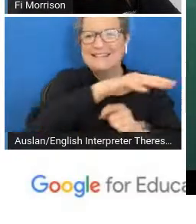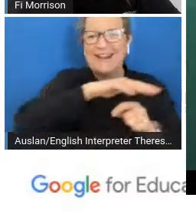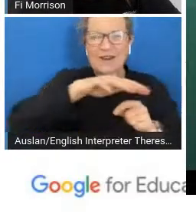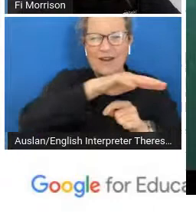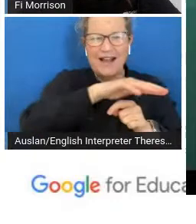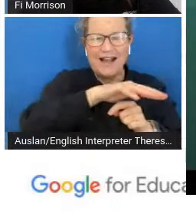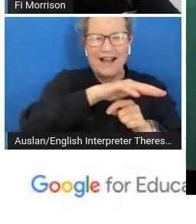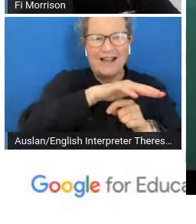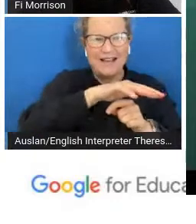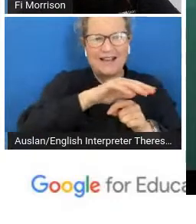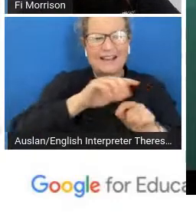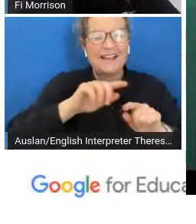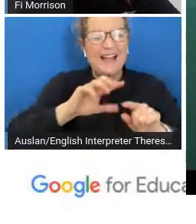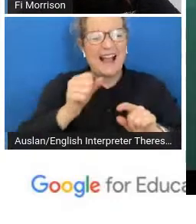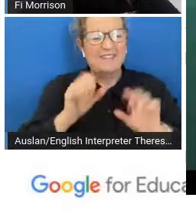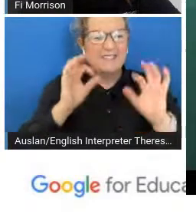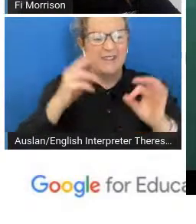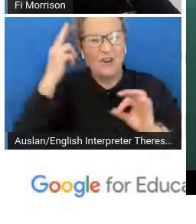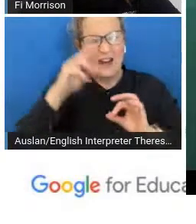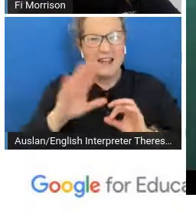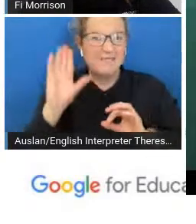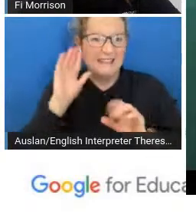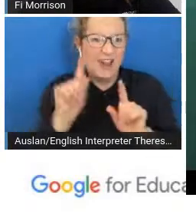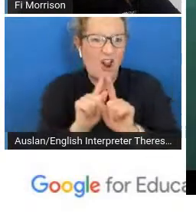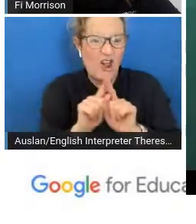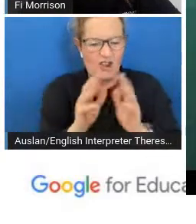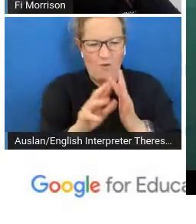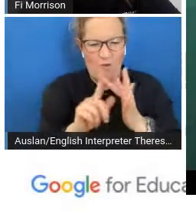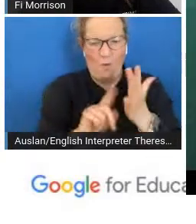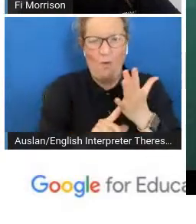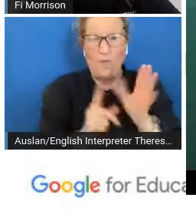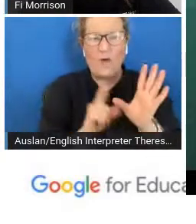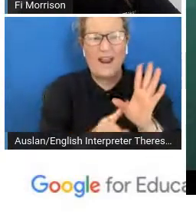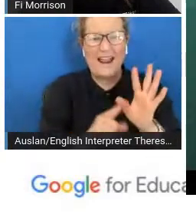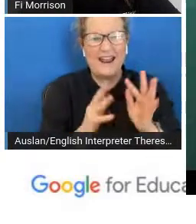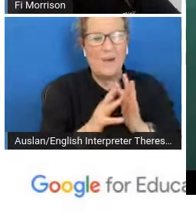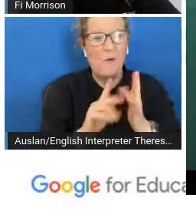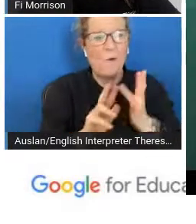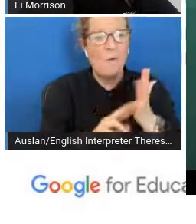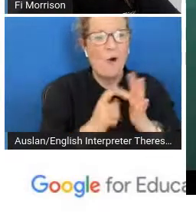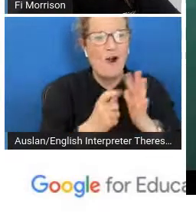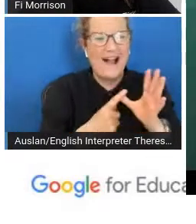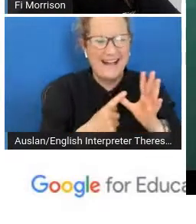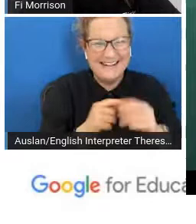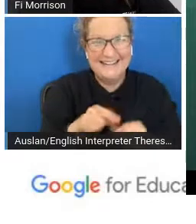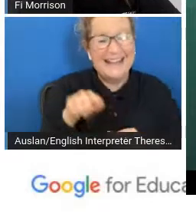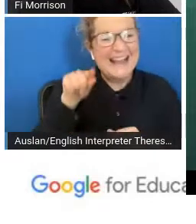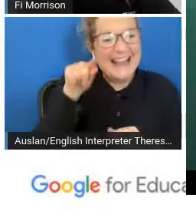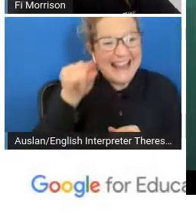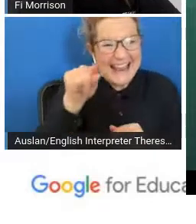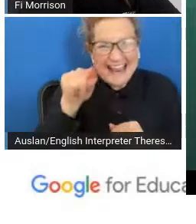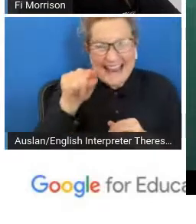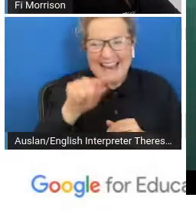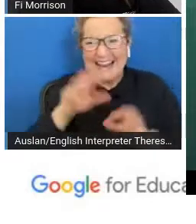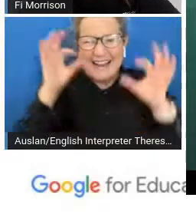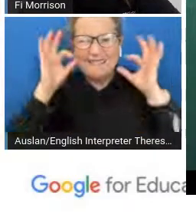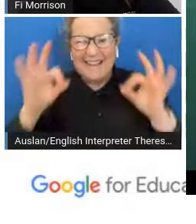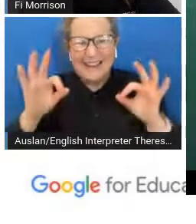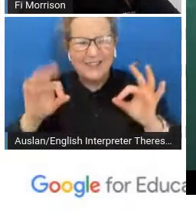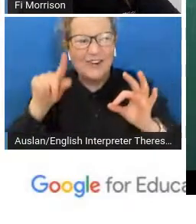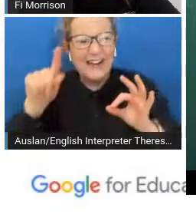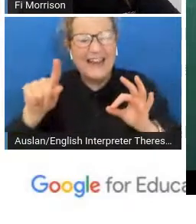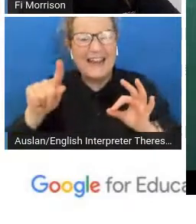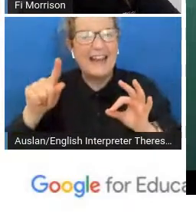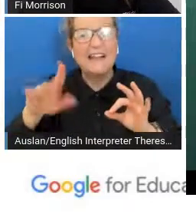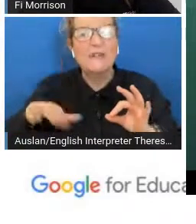Wonka. It's actually a place. It's a really remote place, but Trey is a really special kid because he doesn't want to be a deadly footballer. He wants to be a deadly